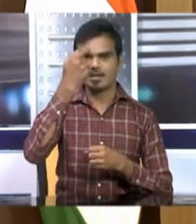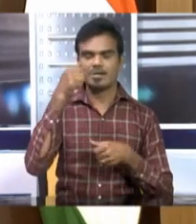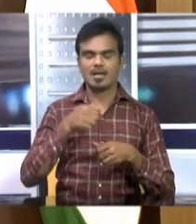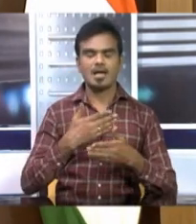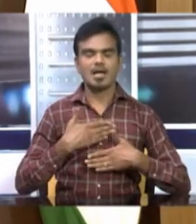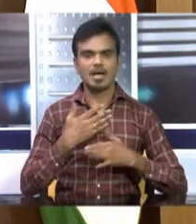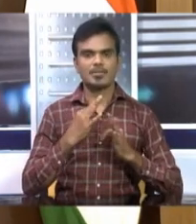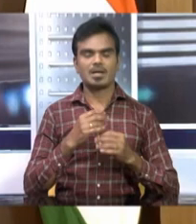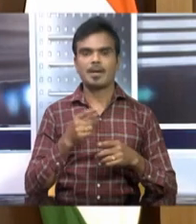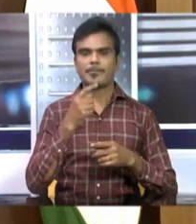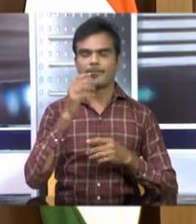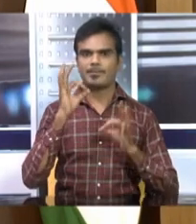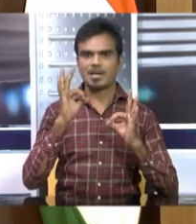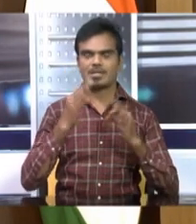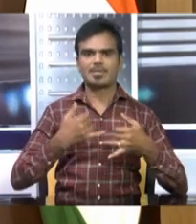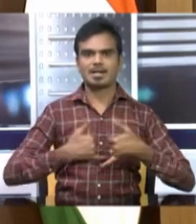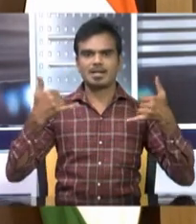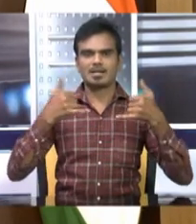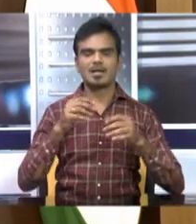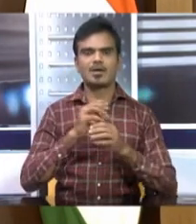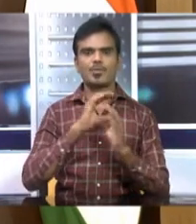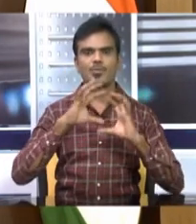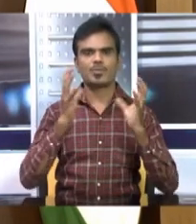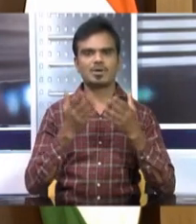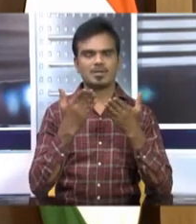happy, prosperous country for the good of the world.